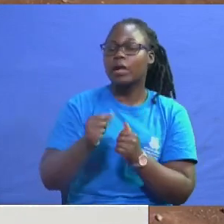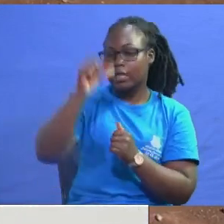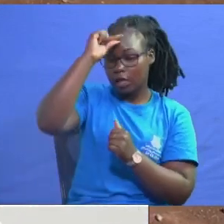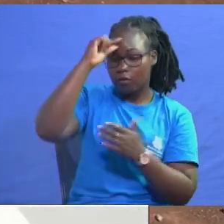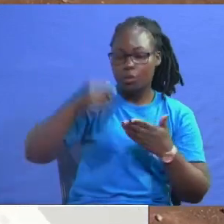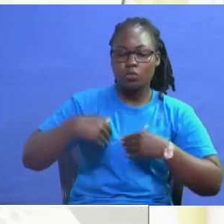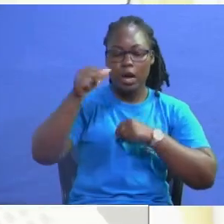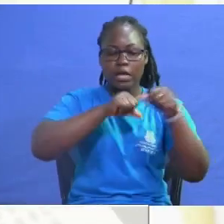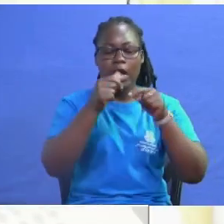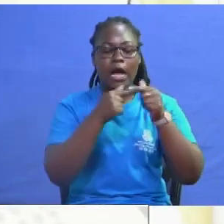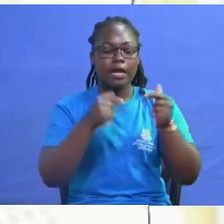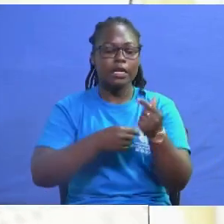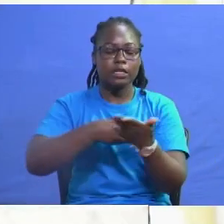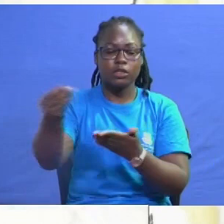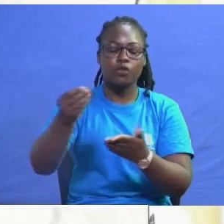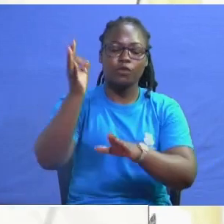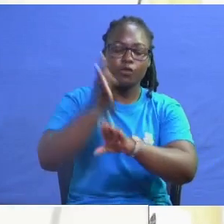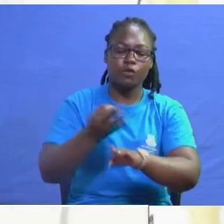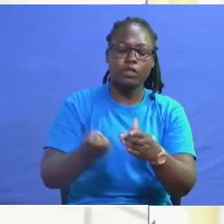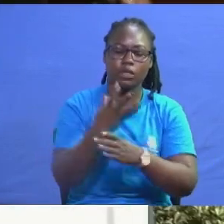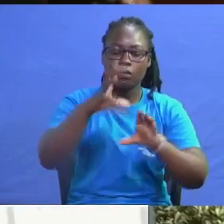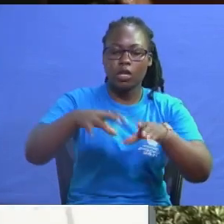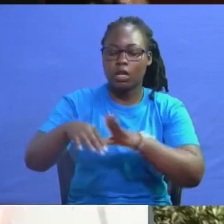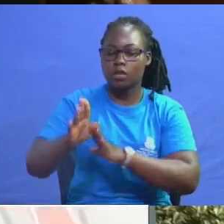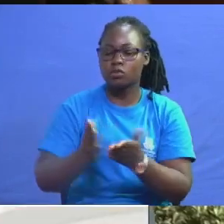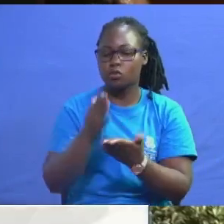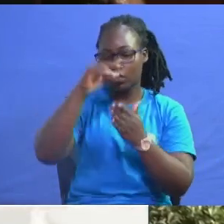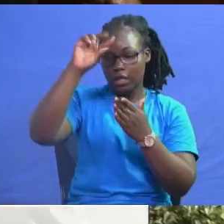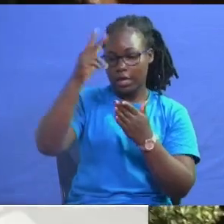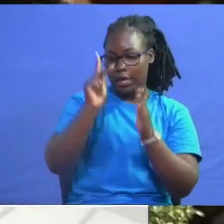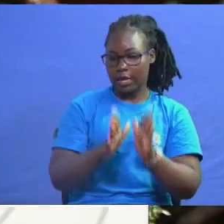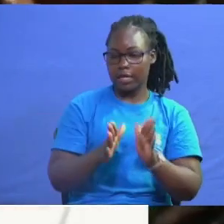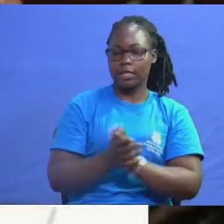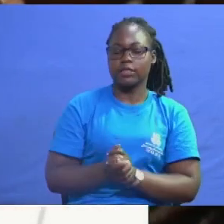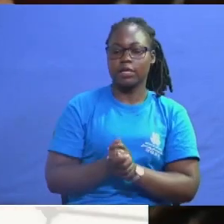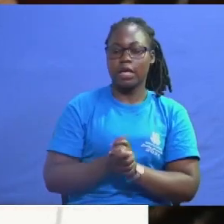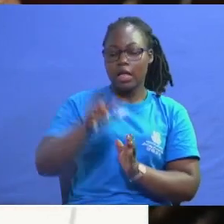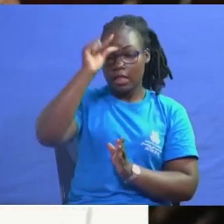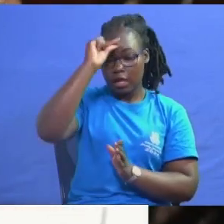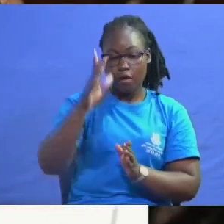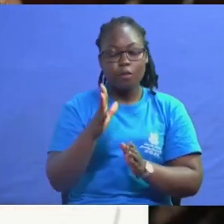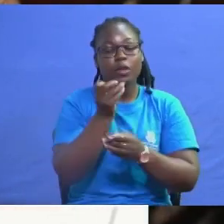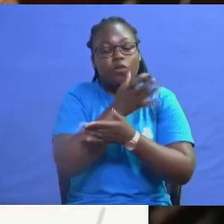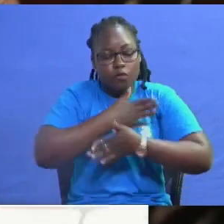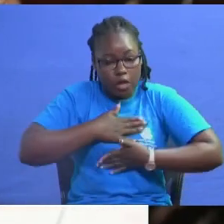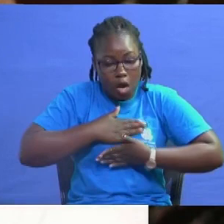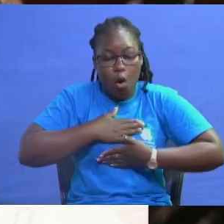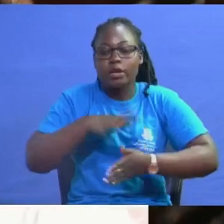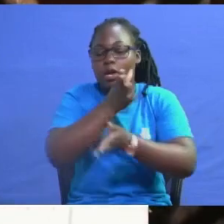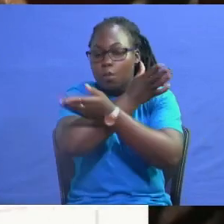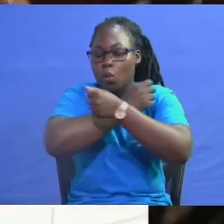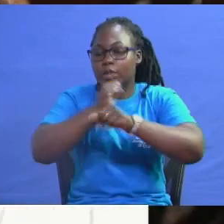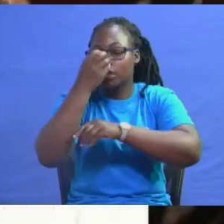selling fake fertilizers to innocent Kenyans. Serikali yetu ya Bwana Ruto, mulituahidi ya